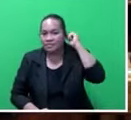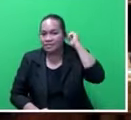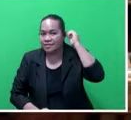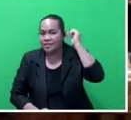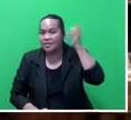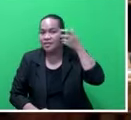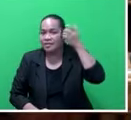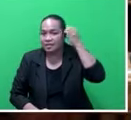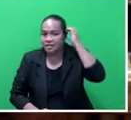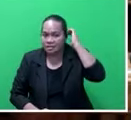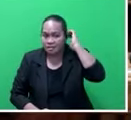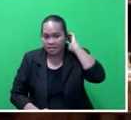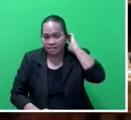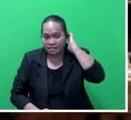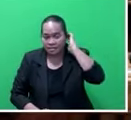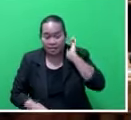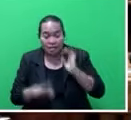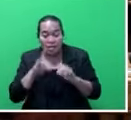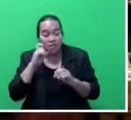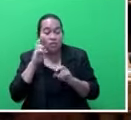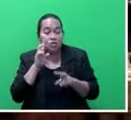10-yearly performances,